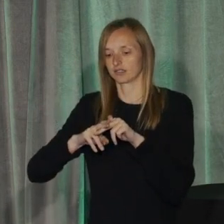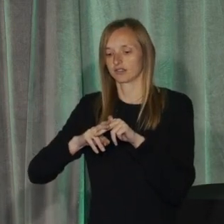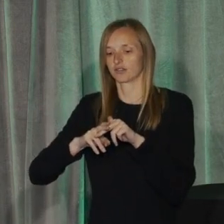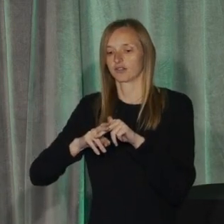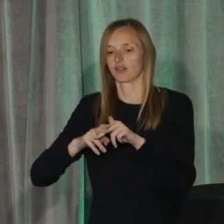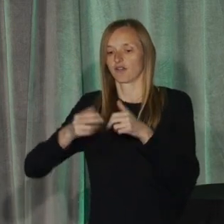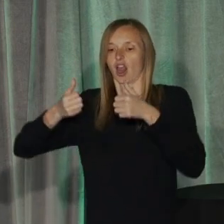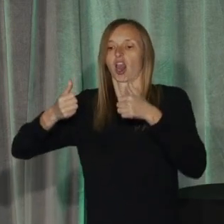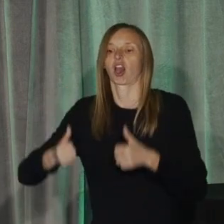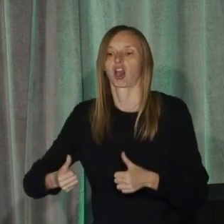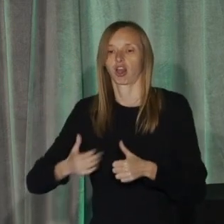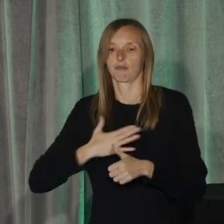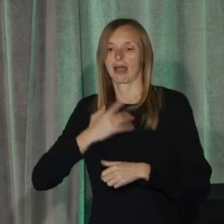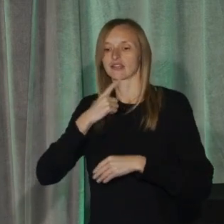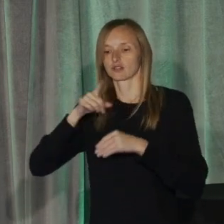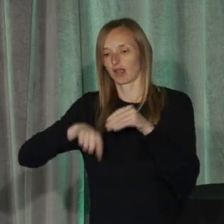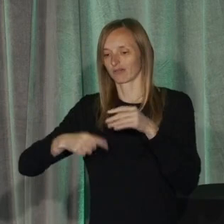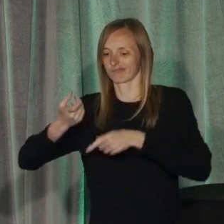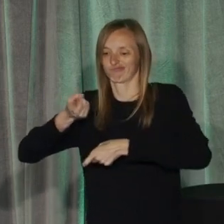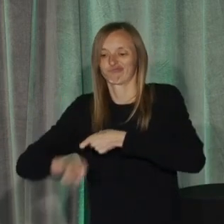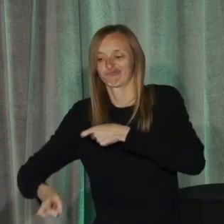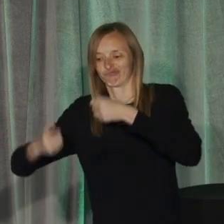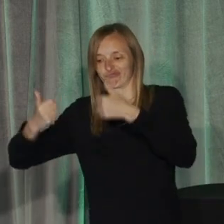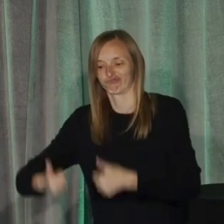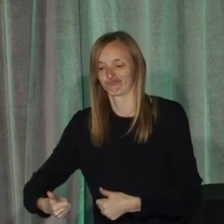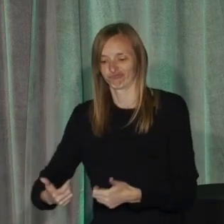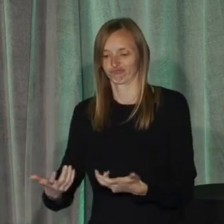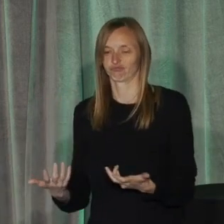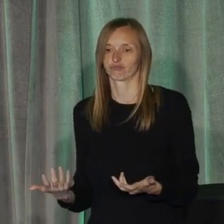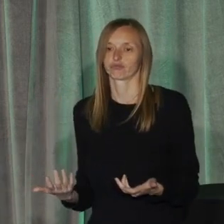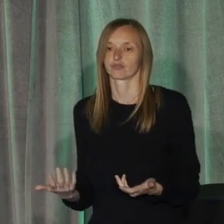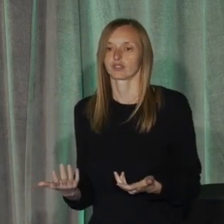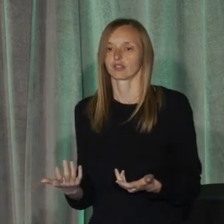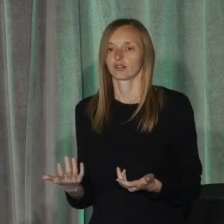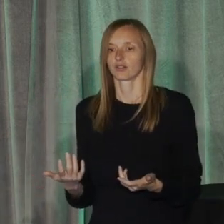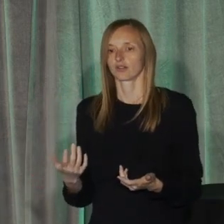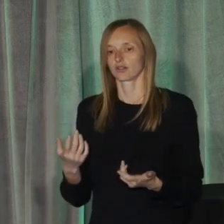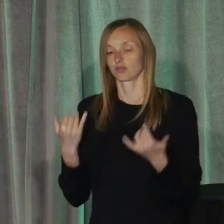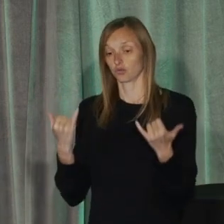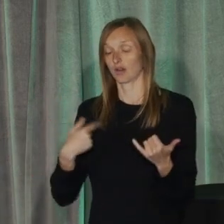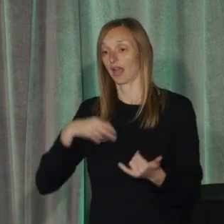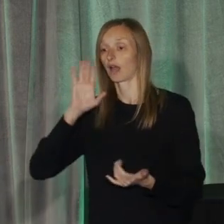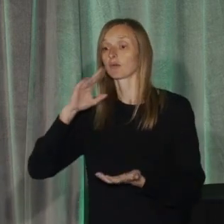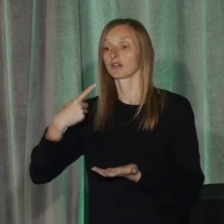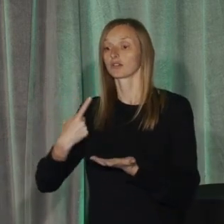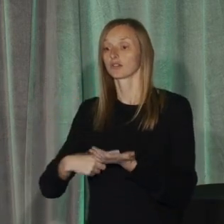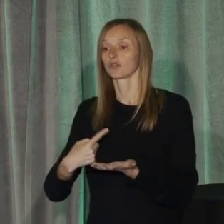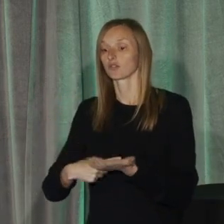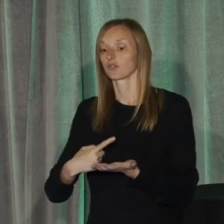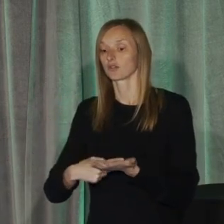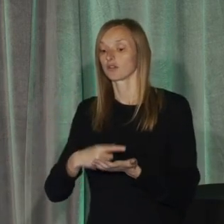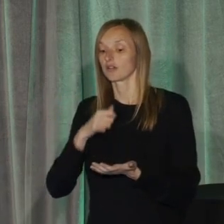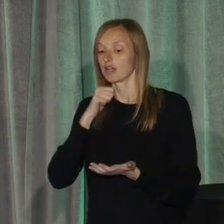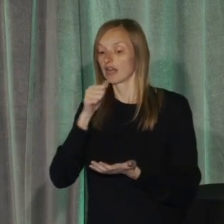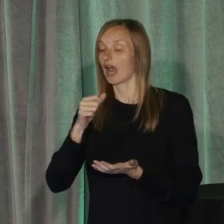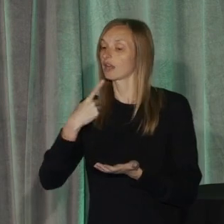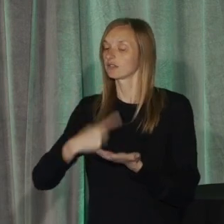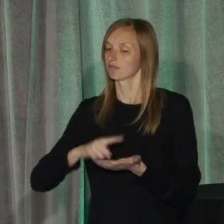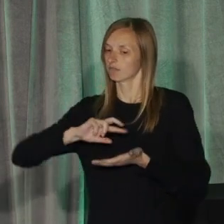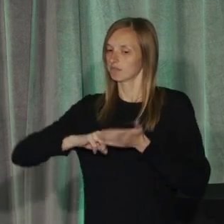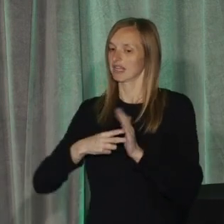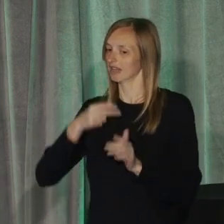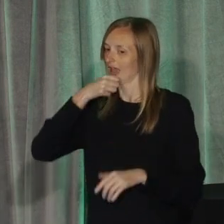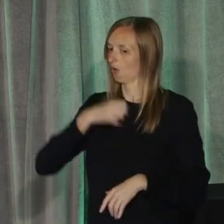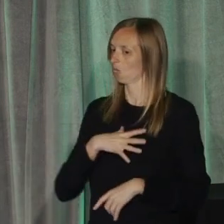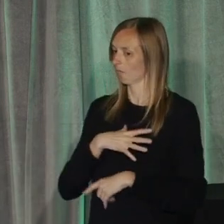the deterioration of my tomatoes. So today I'm not talking about Jane only. I'm